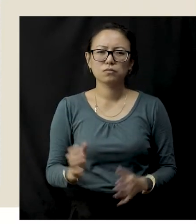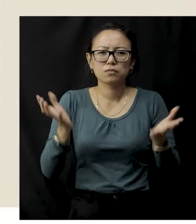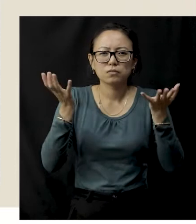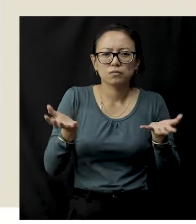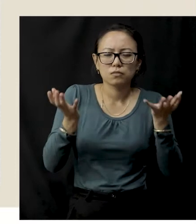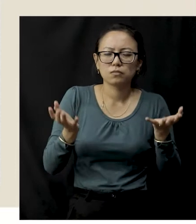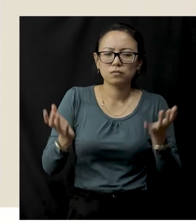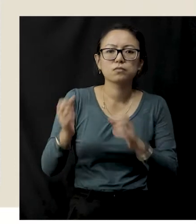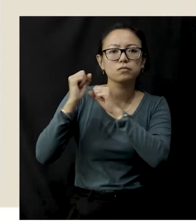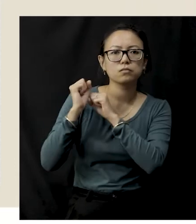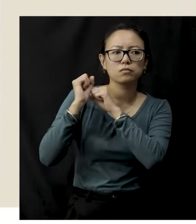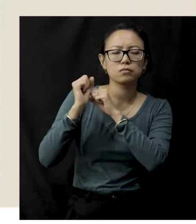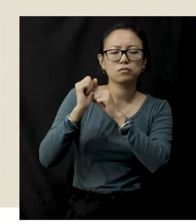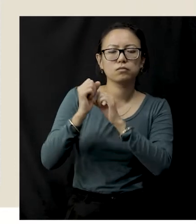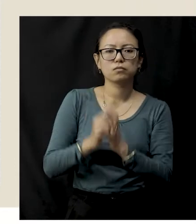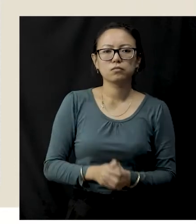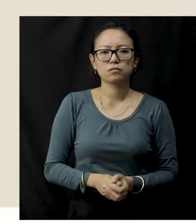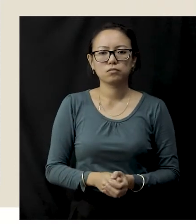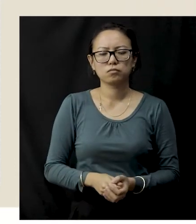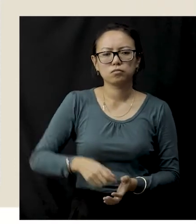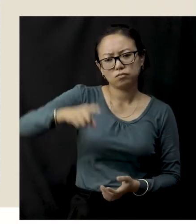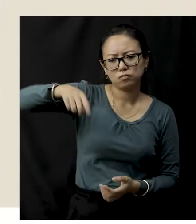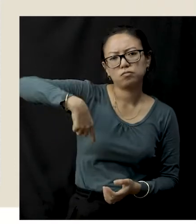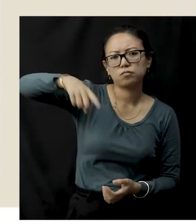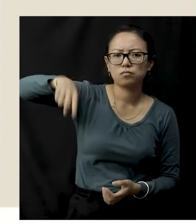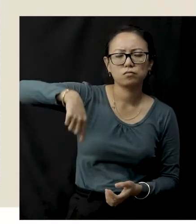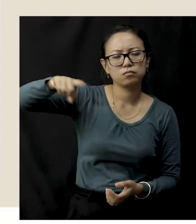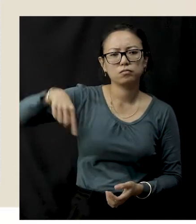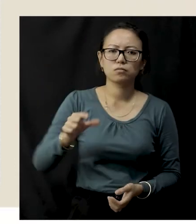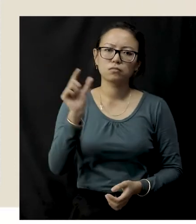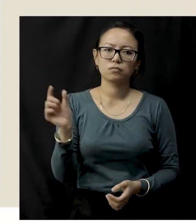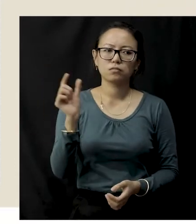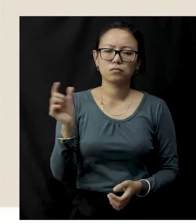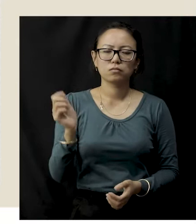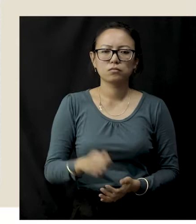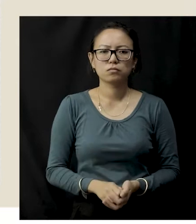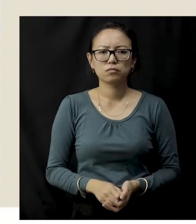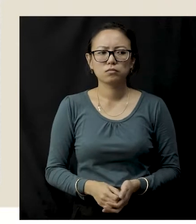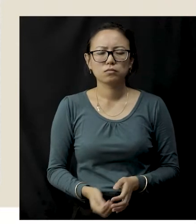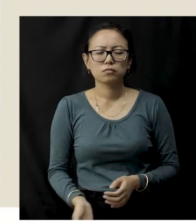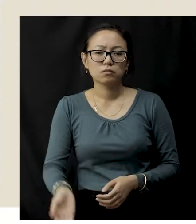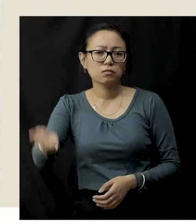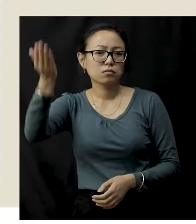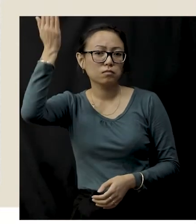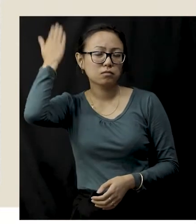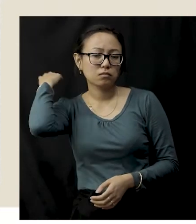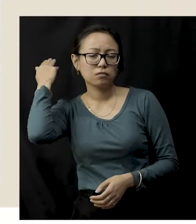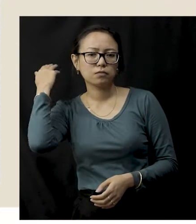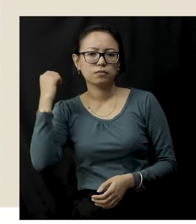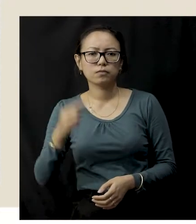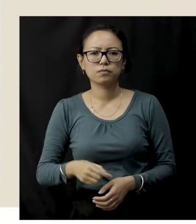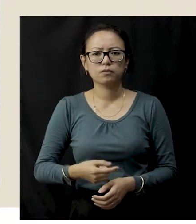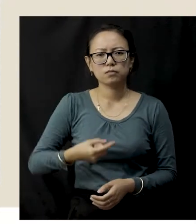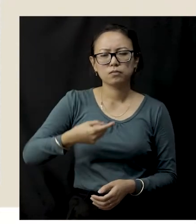also used it as a means of transportation. So earlier times, this wheel cannot run by